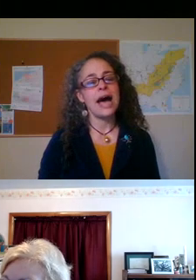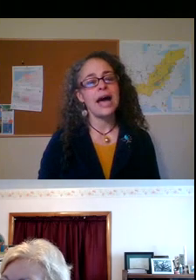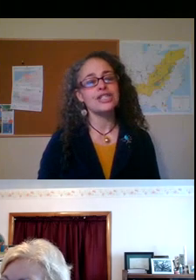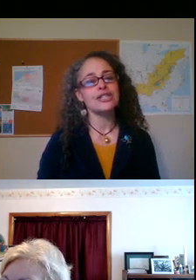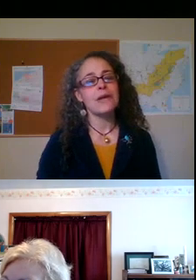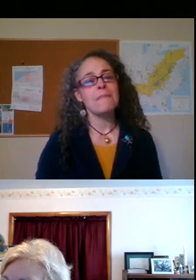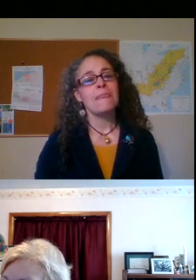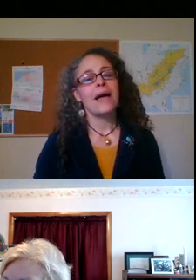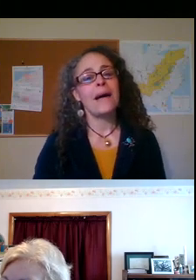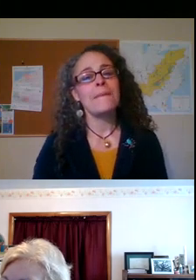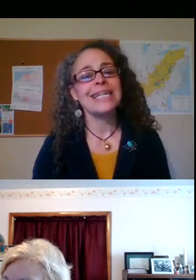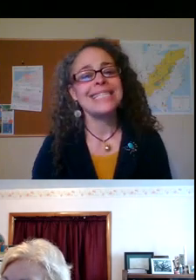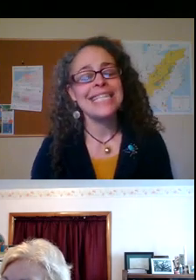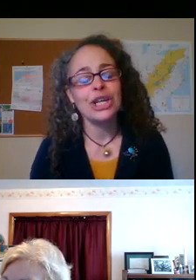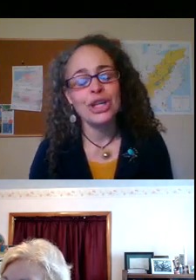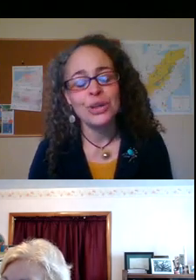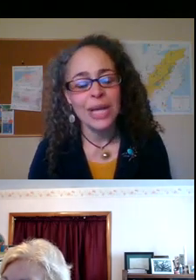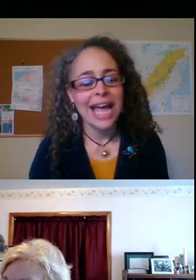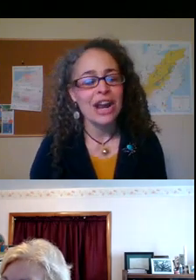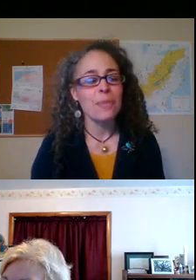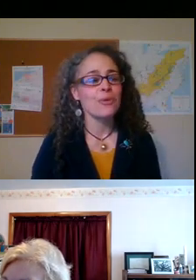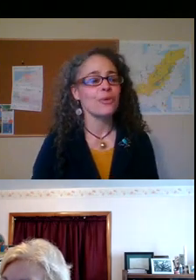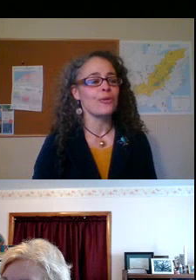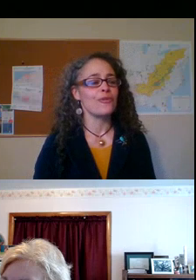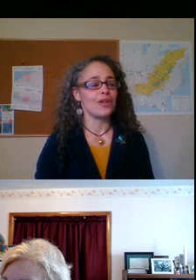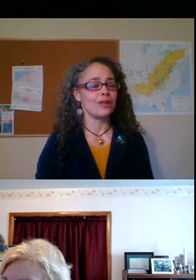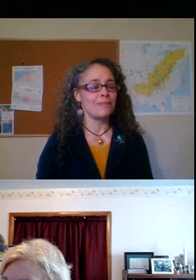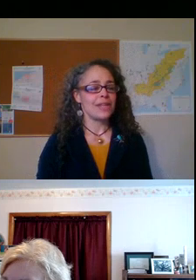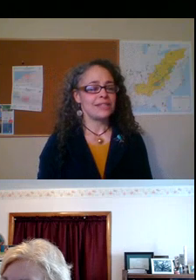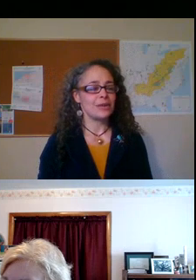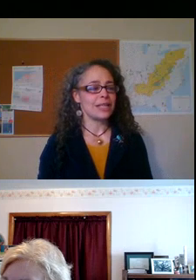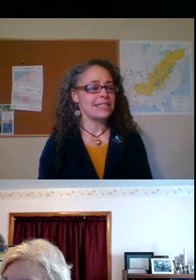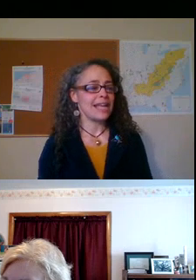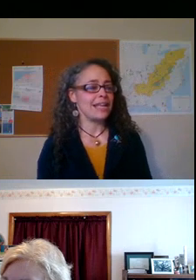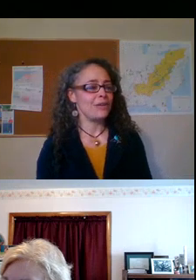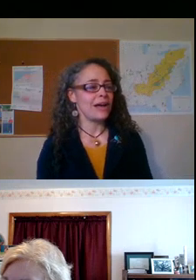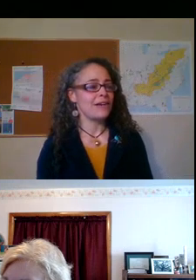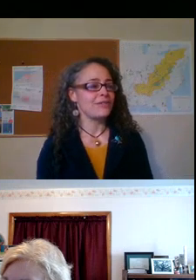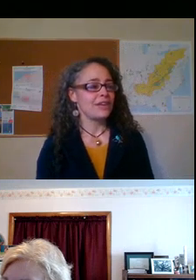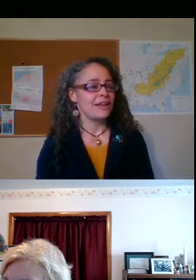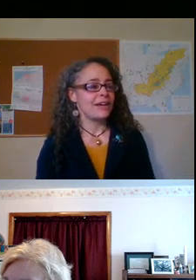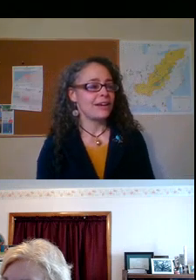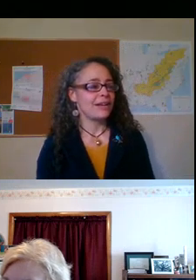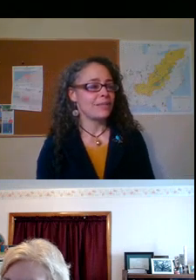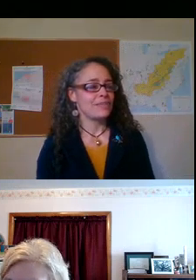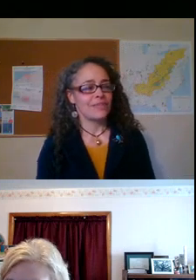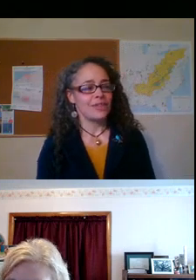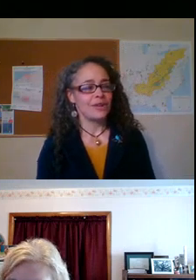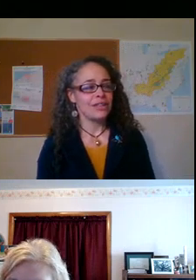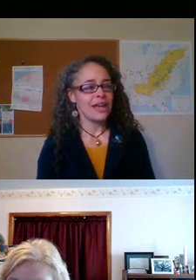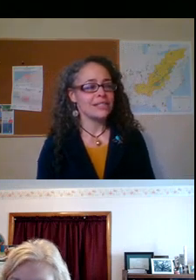your cash until you get approval. So let's say you have